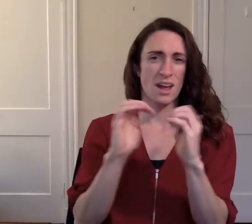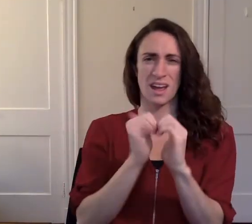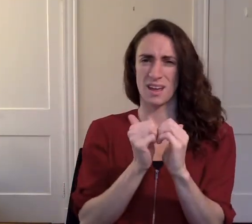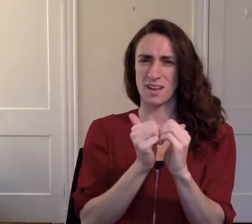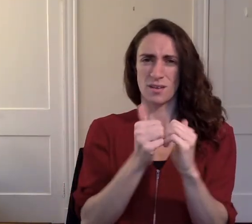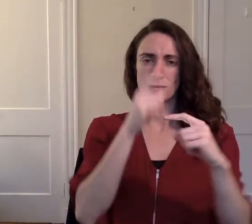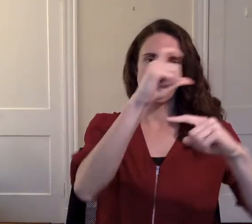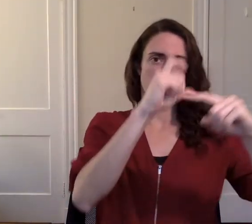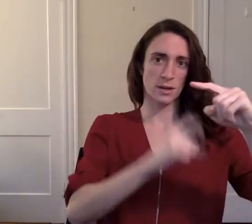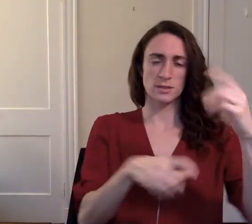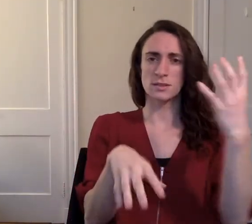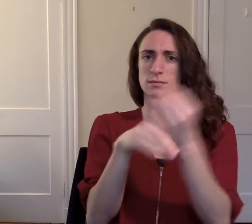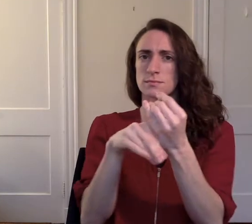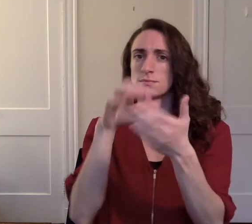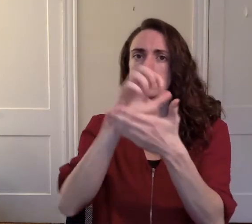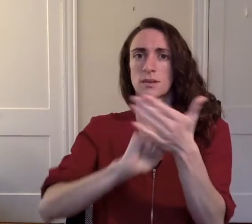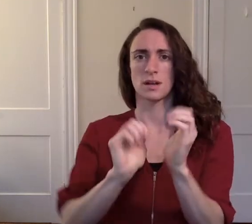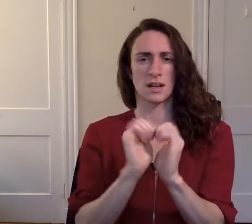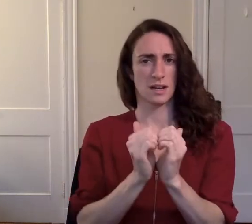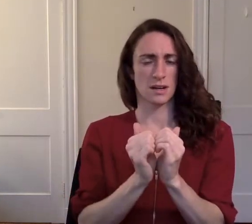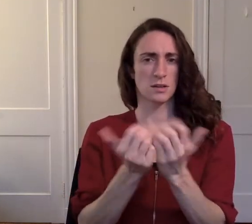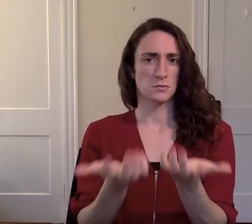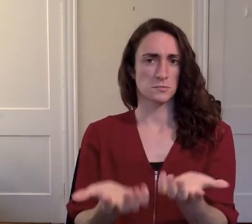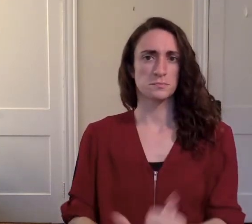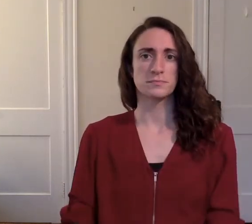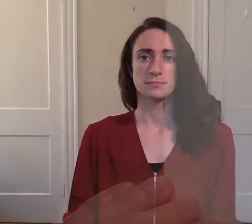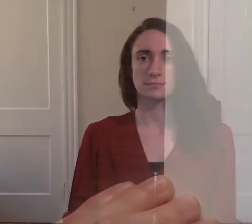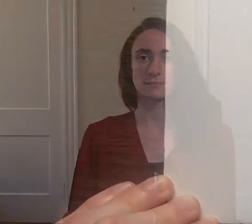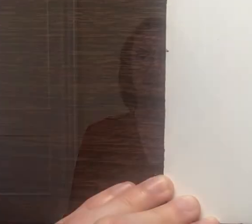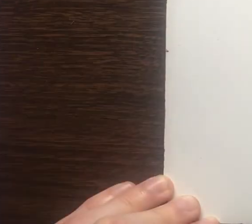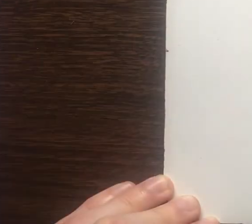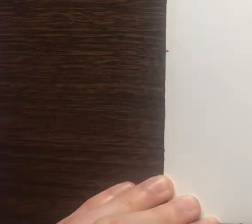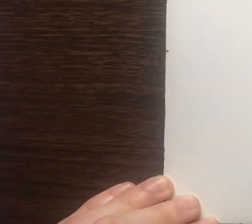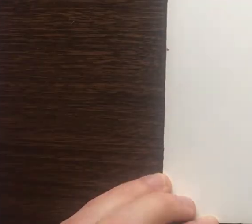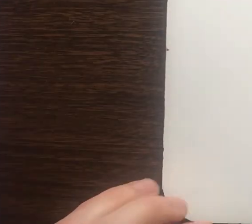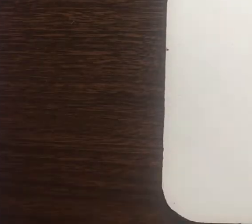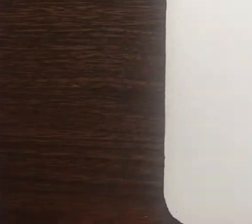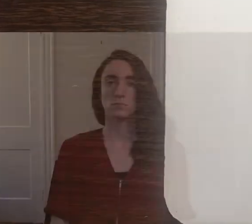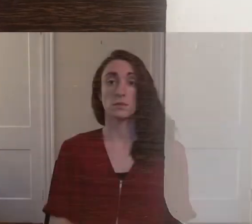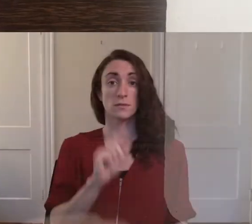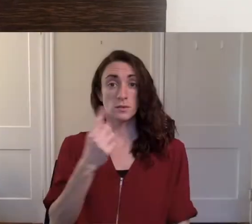The important question for today is, how can fractions be added and subtracted?